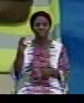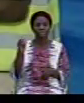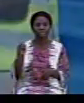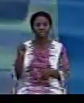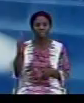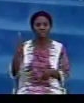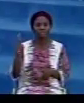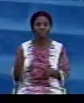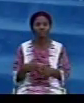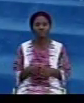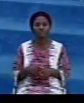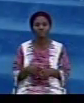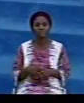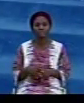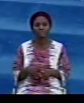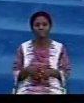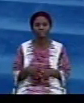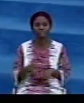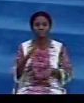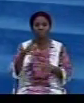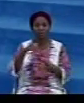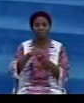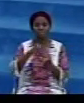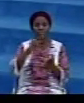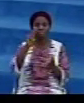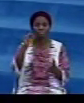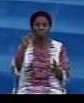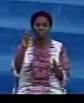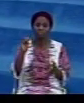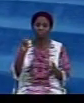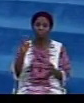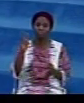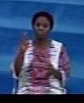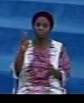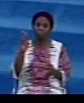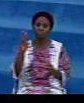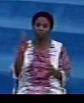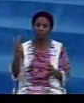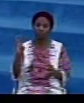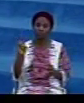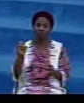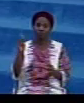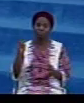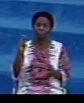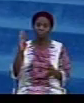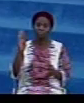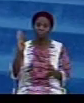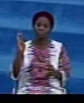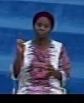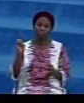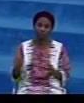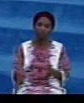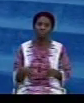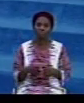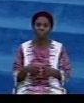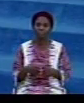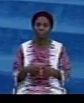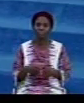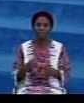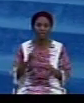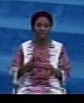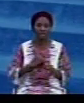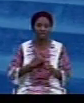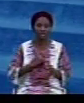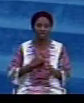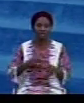Street. In November, I came to this crusade. I went for my post-CM in Lautech. So now I was able to attend the crusade because then I was